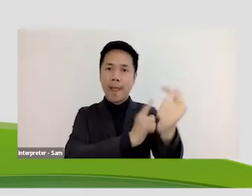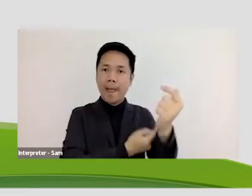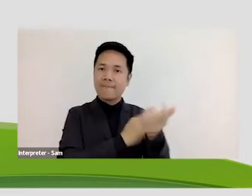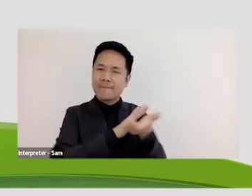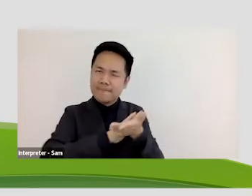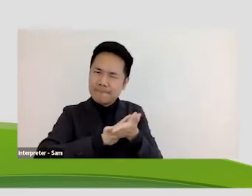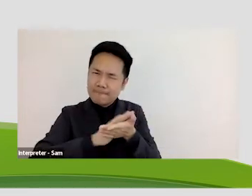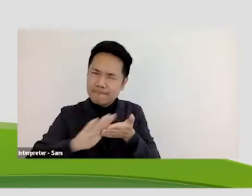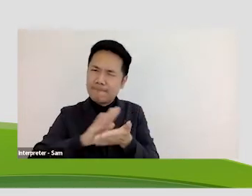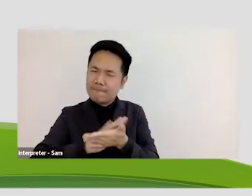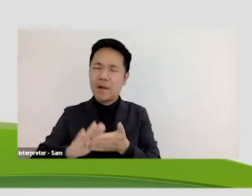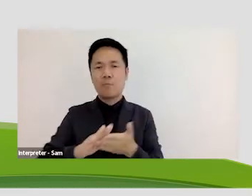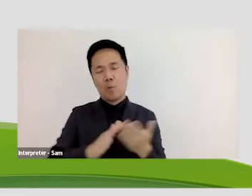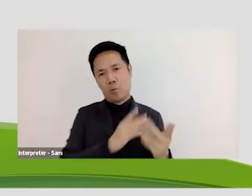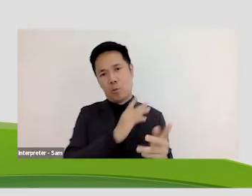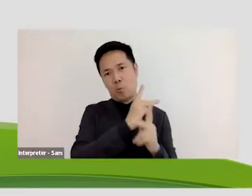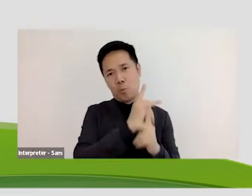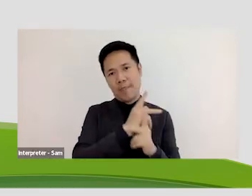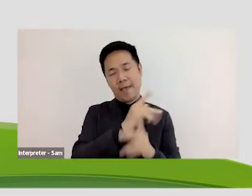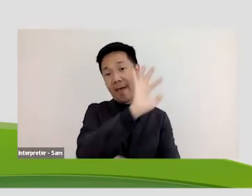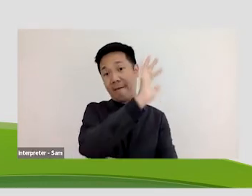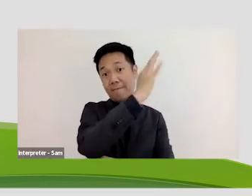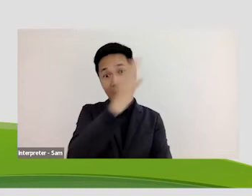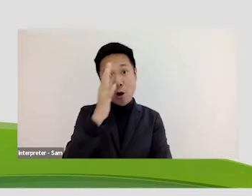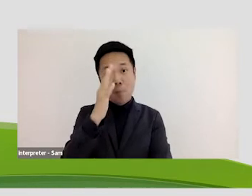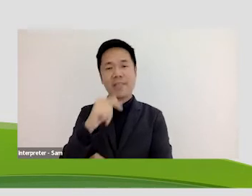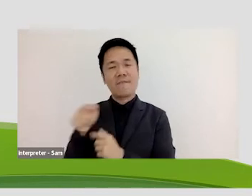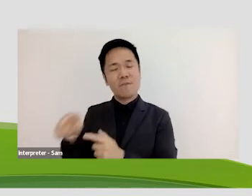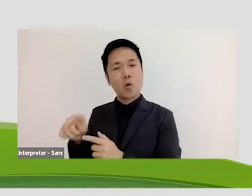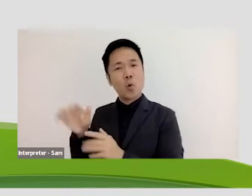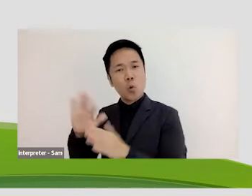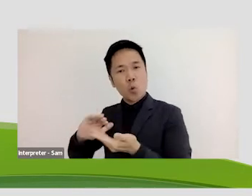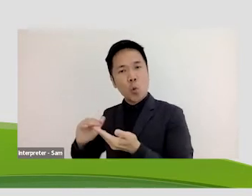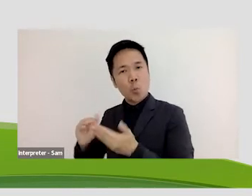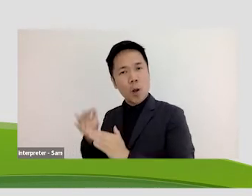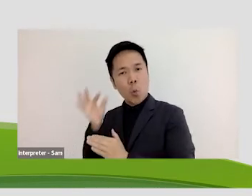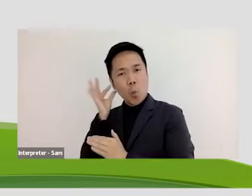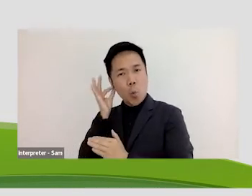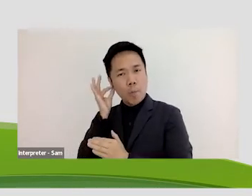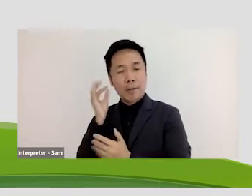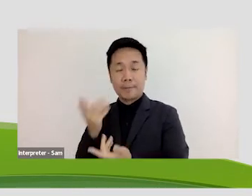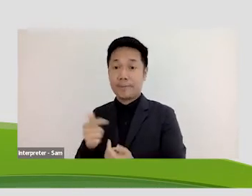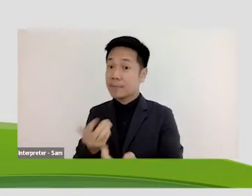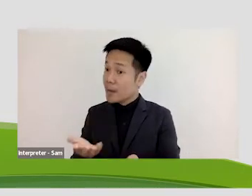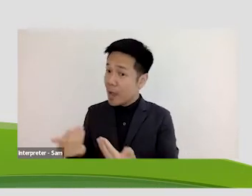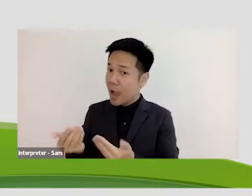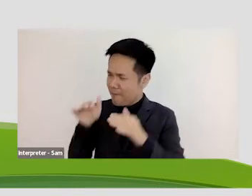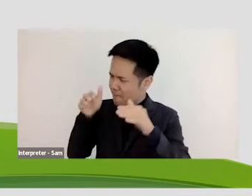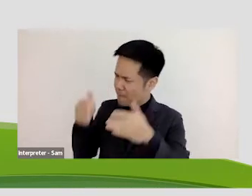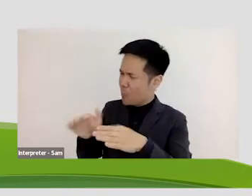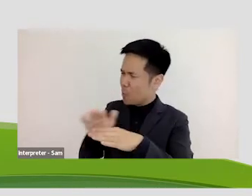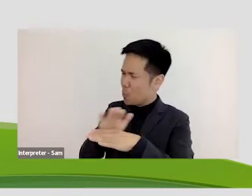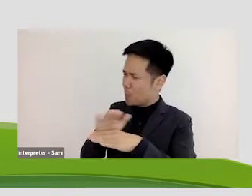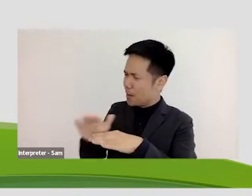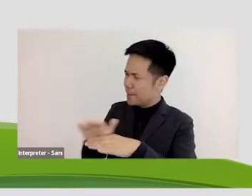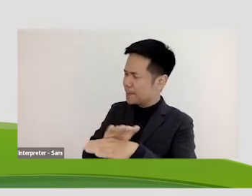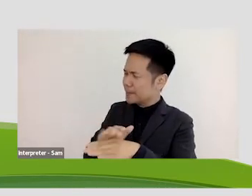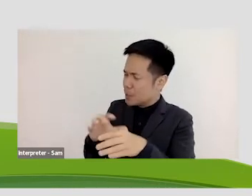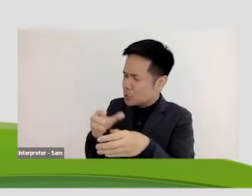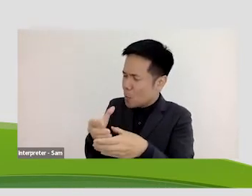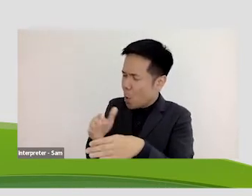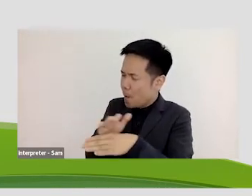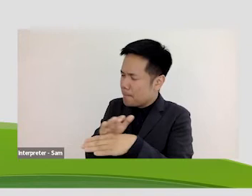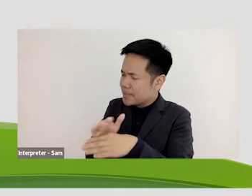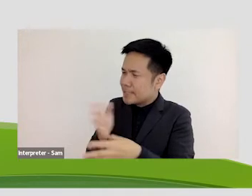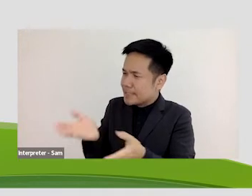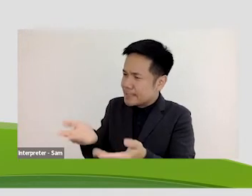environmental degradation and disasters, and prioritize investments in women-owned or women-led micro, small, and